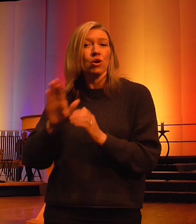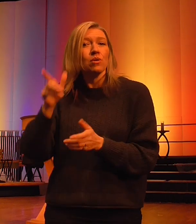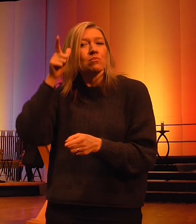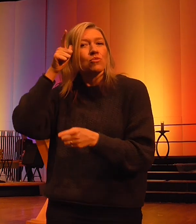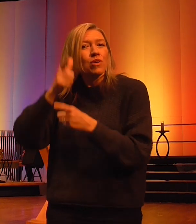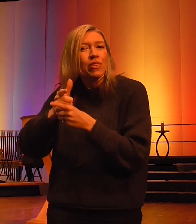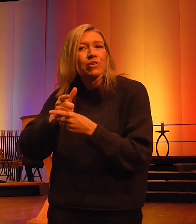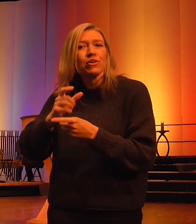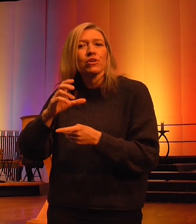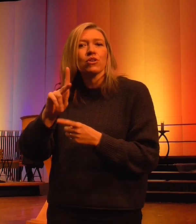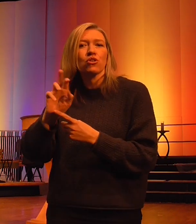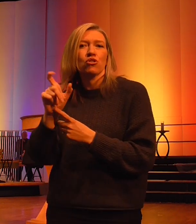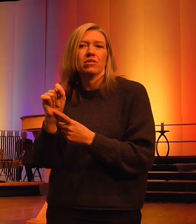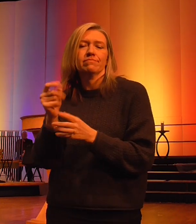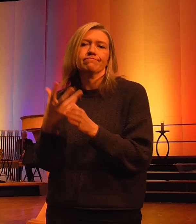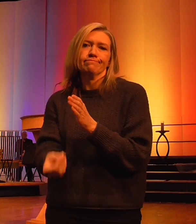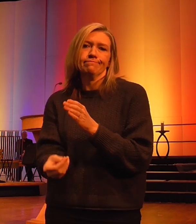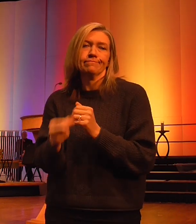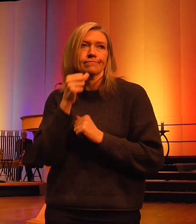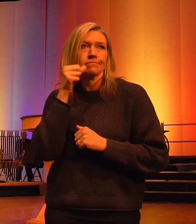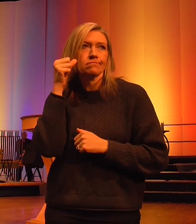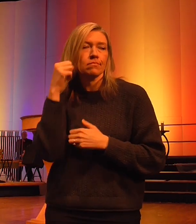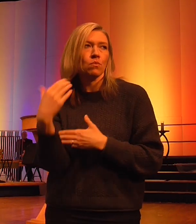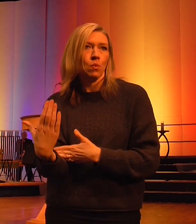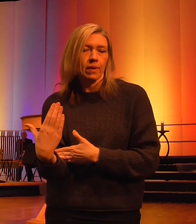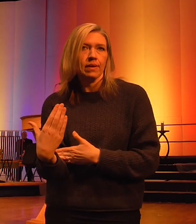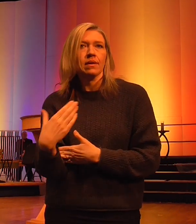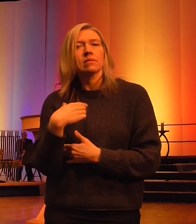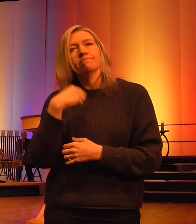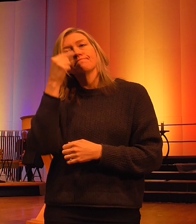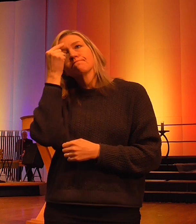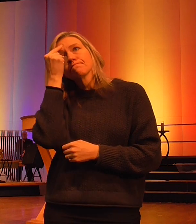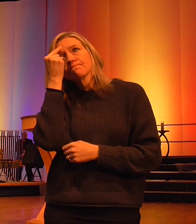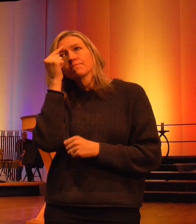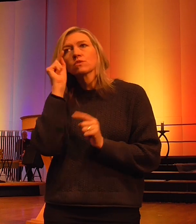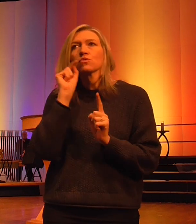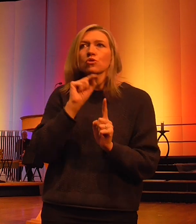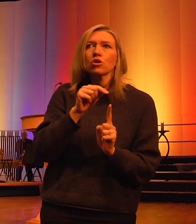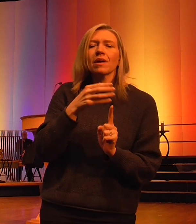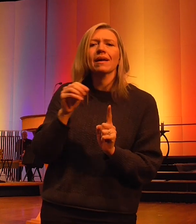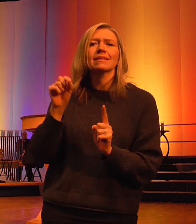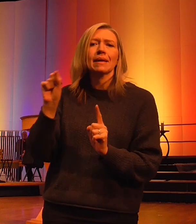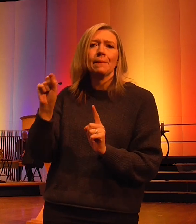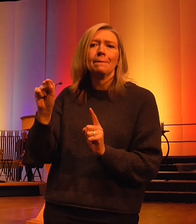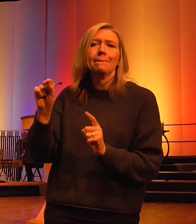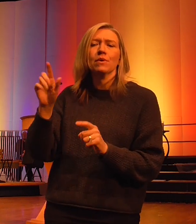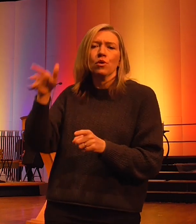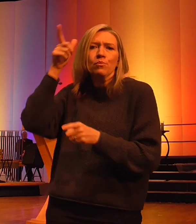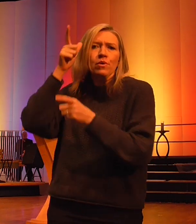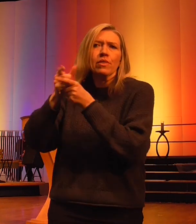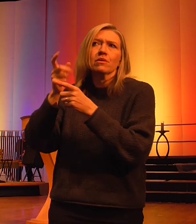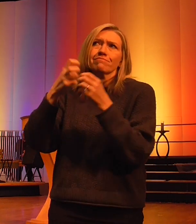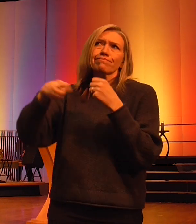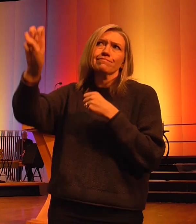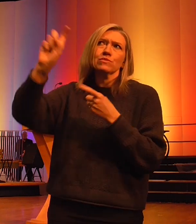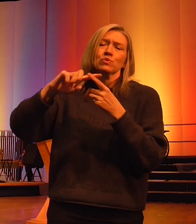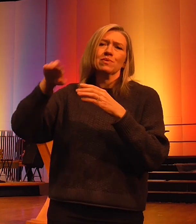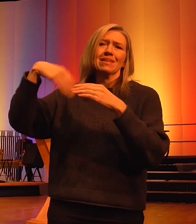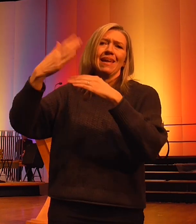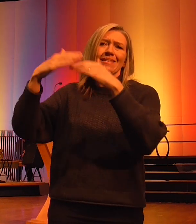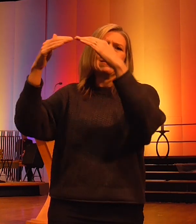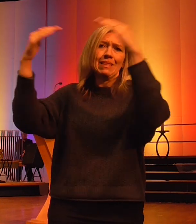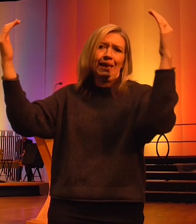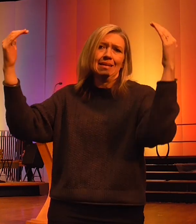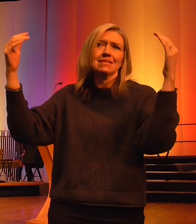morning. And so we are keeping her and him as he moves on to the next plane of existence and their whole family in our